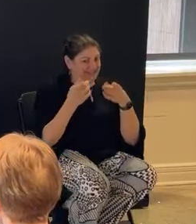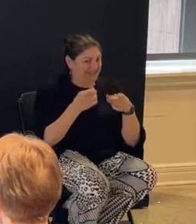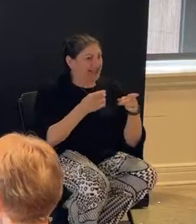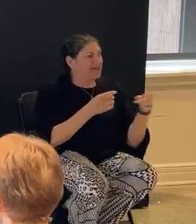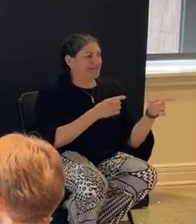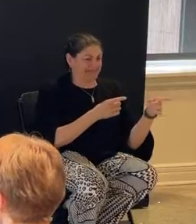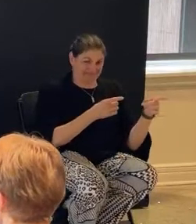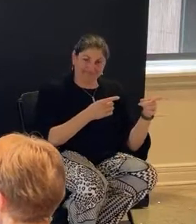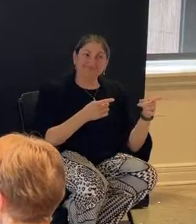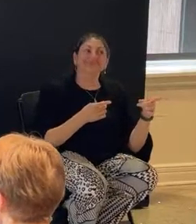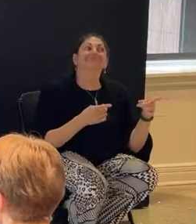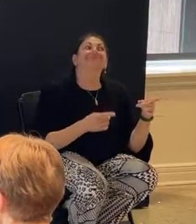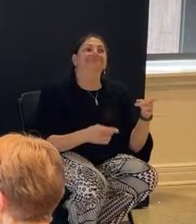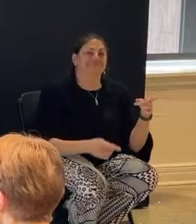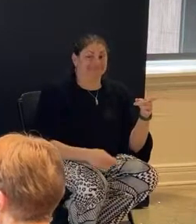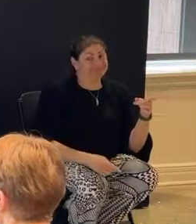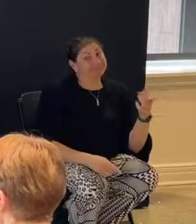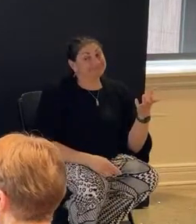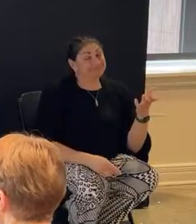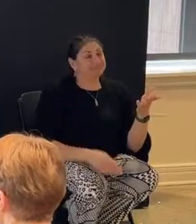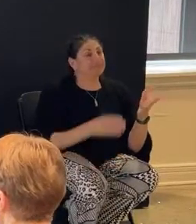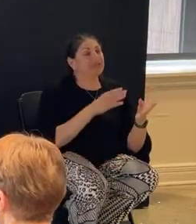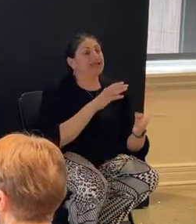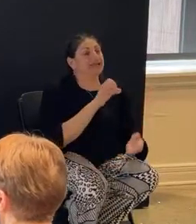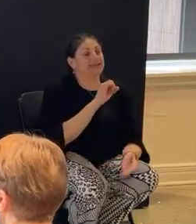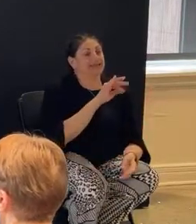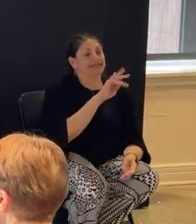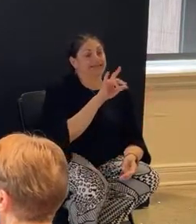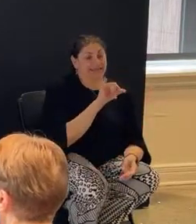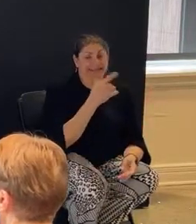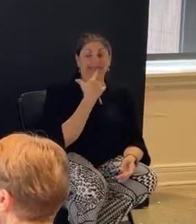else. Yeah, I think,